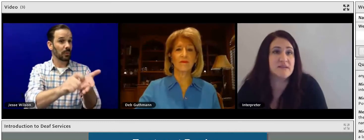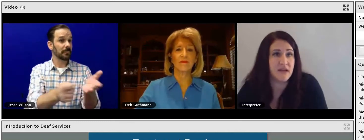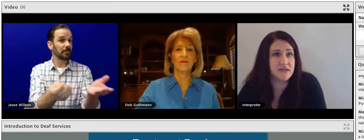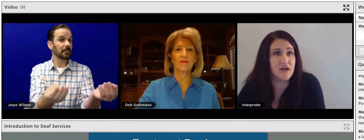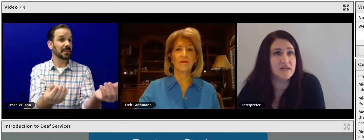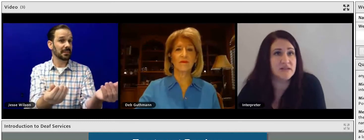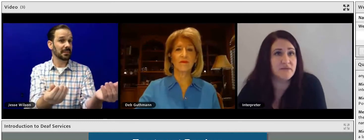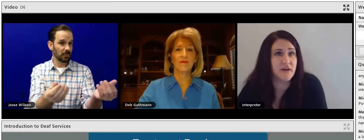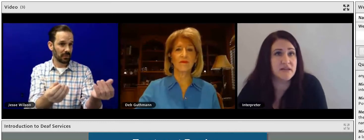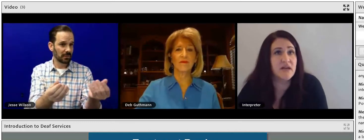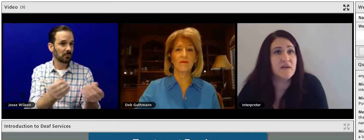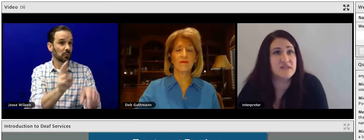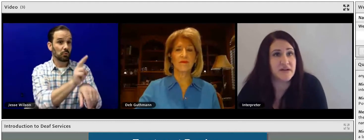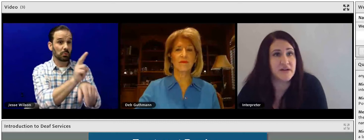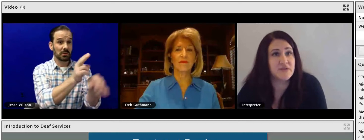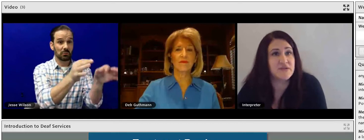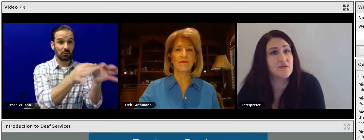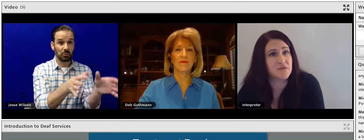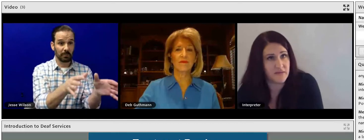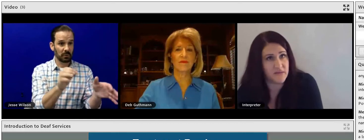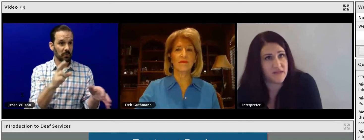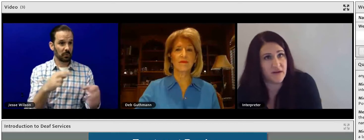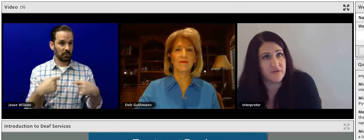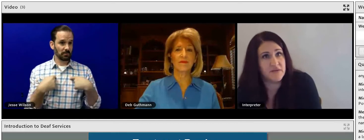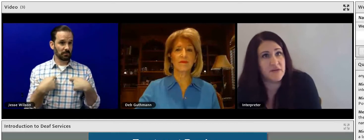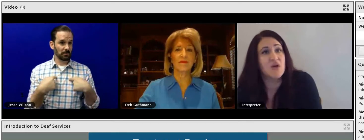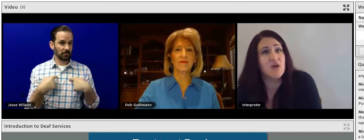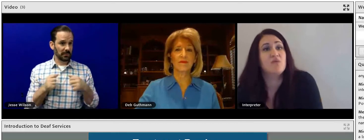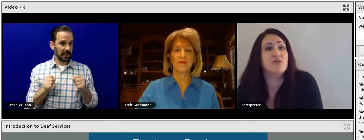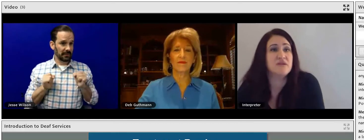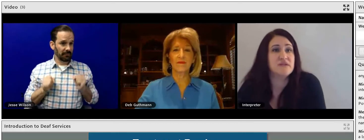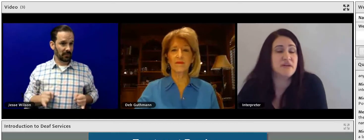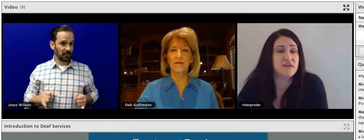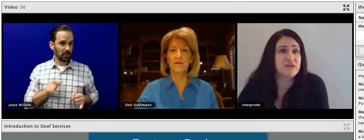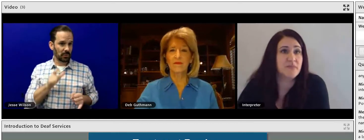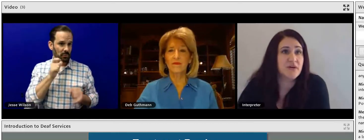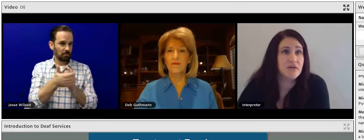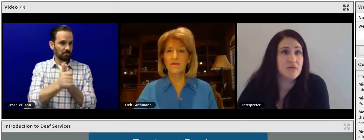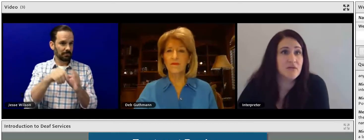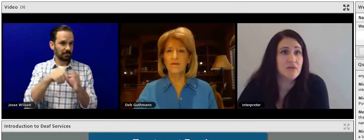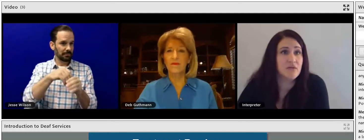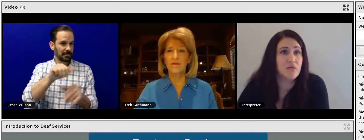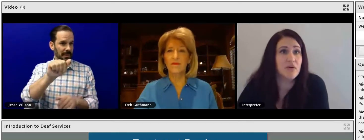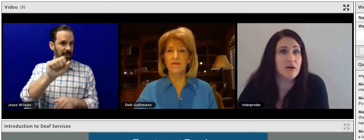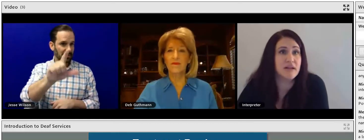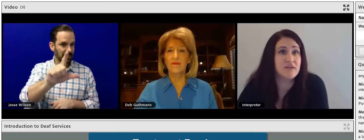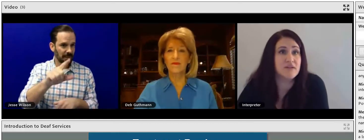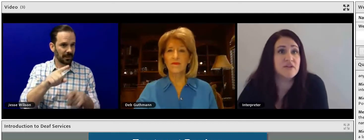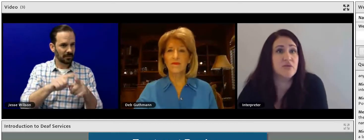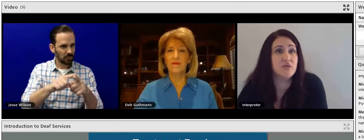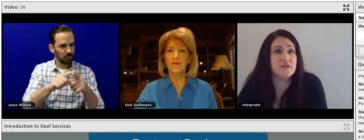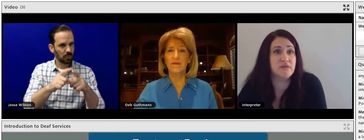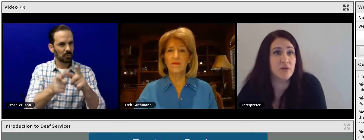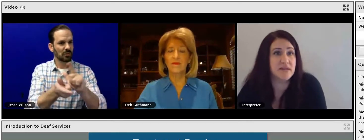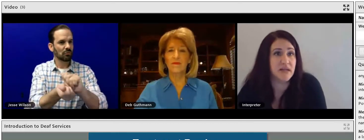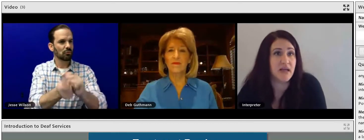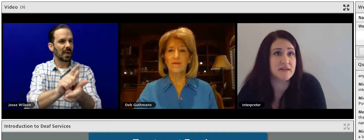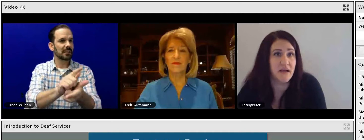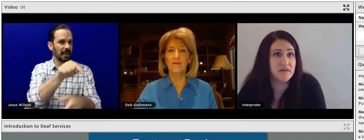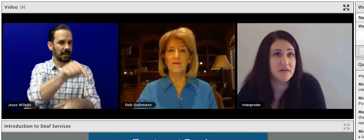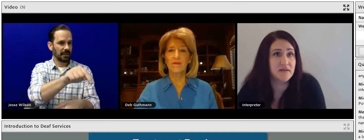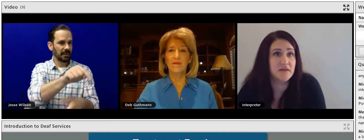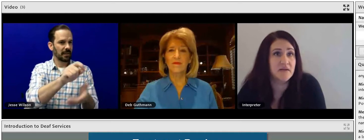to be able to expand on different materials, those written materials, through the use of an interpreter or an individual